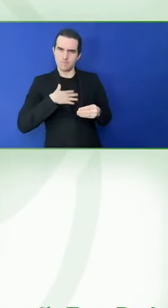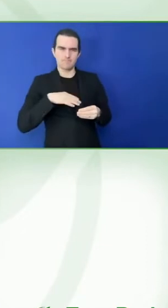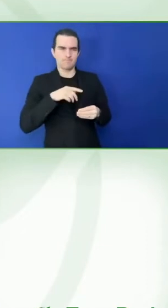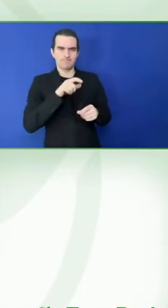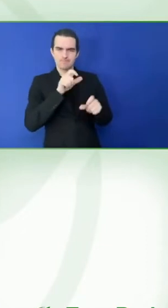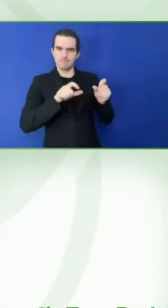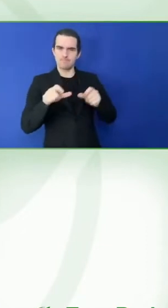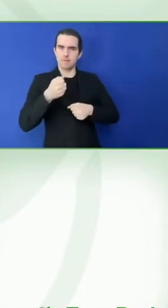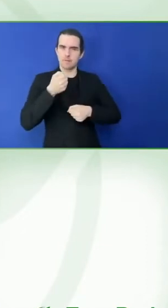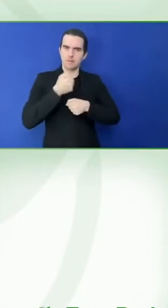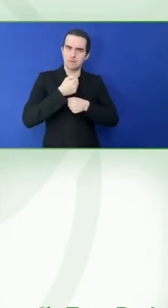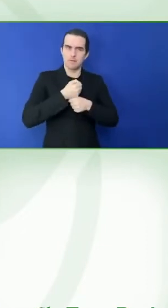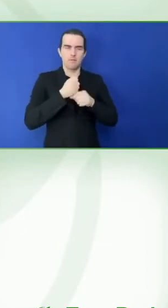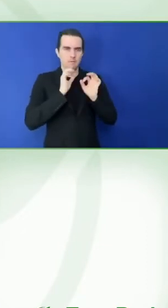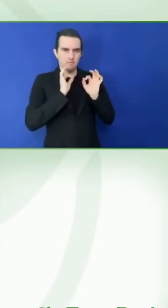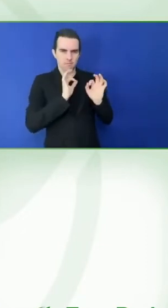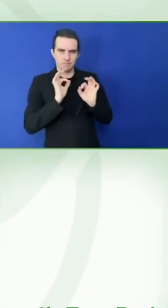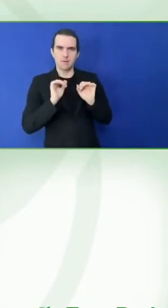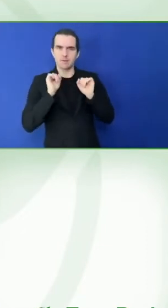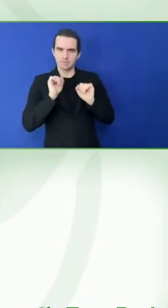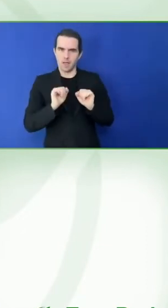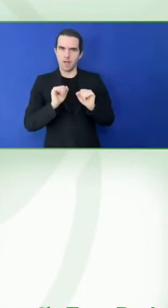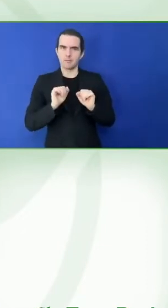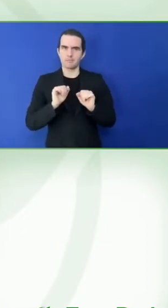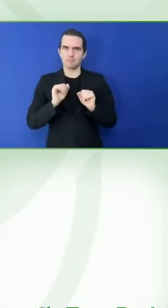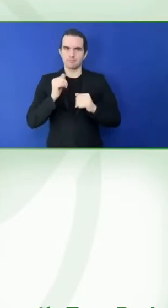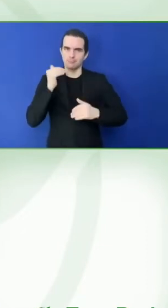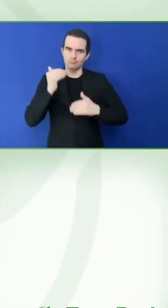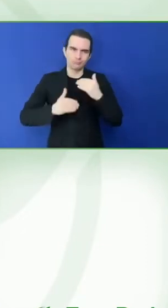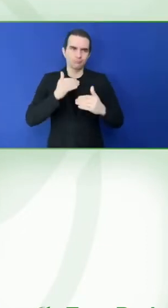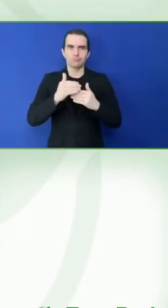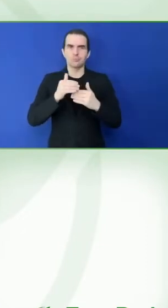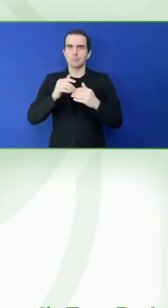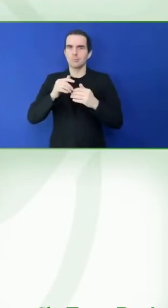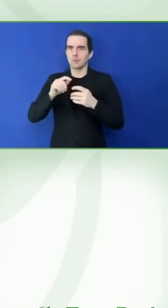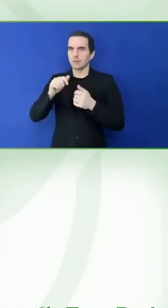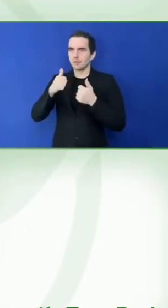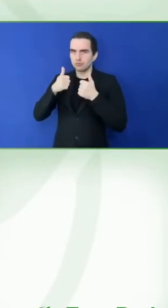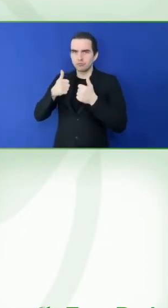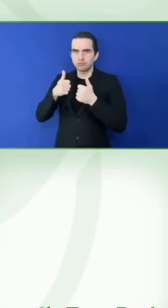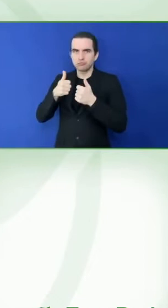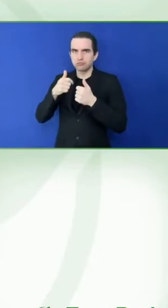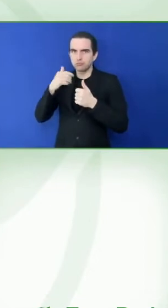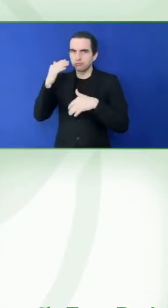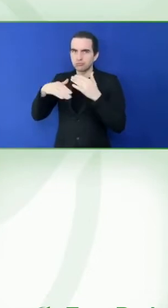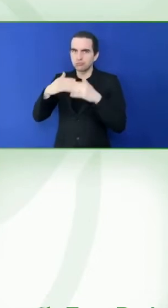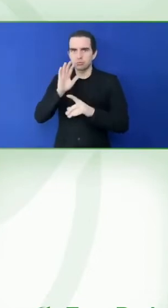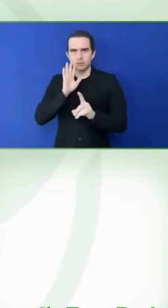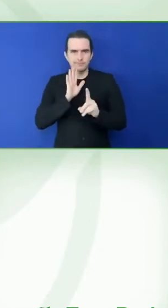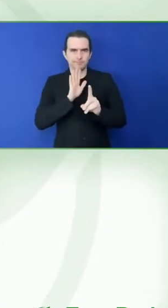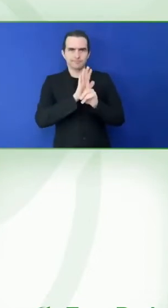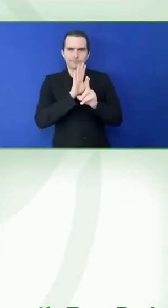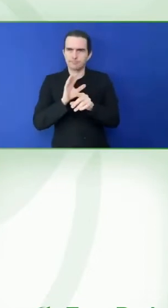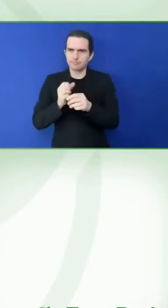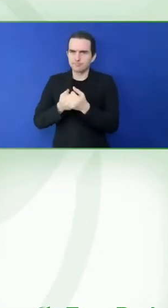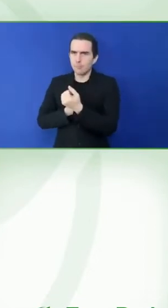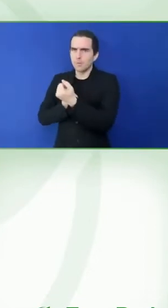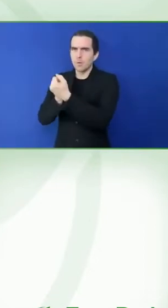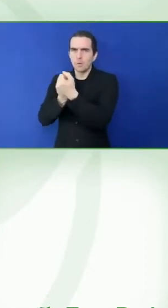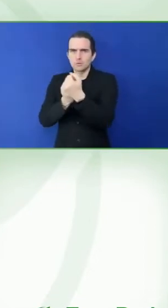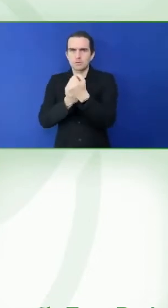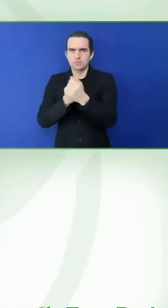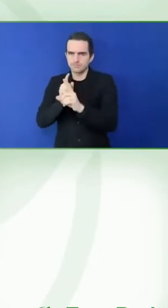that is going into the space and is part of the space. It's around the topic of building new types of partnerships